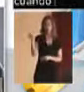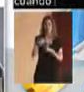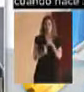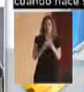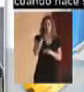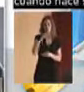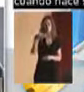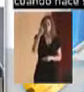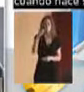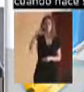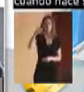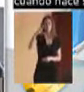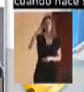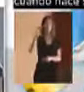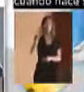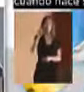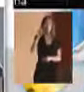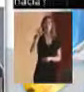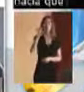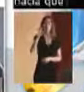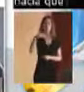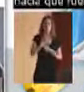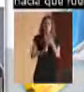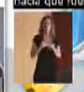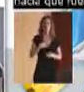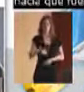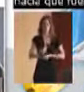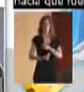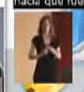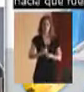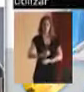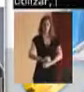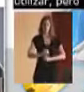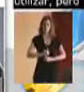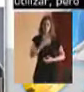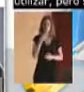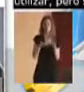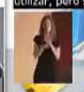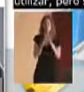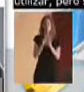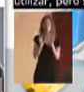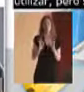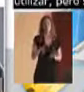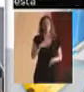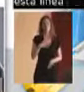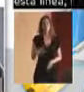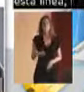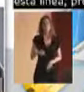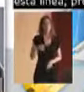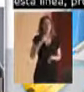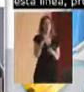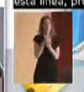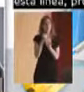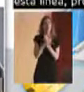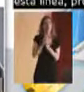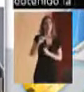it's sunny outside, it would be difficult. The micro pulsation made it possible to be used, but if we had progressed down this line,